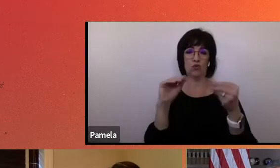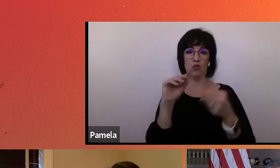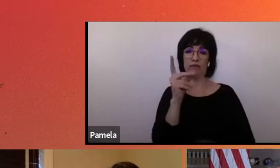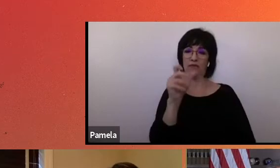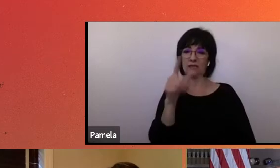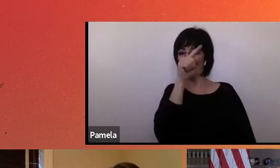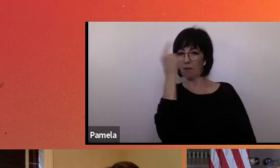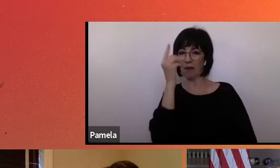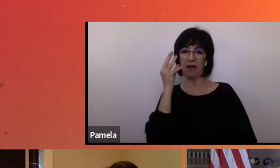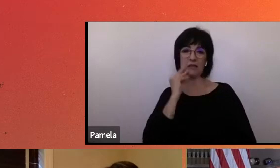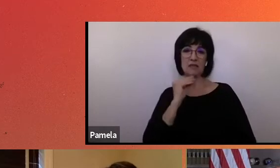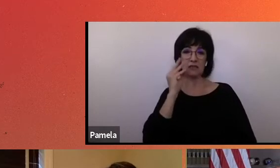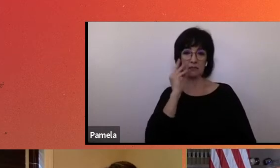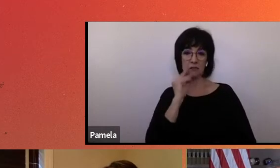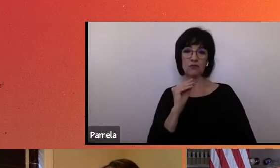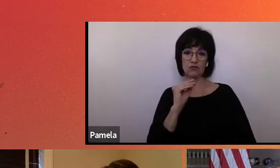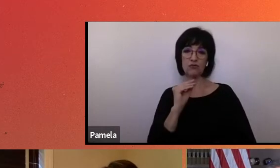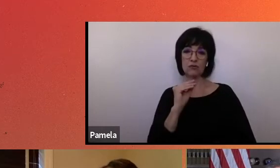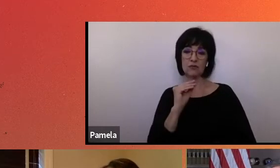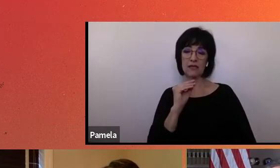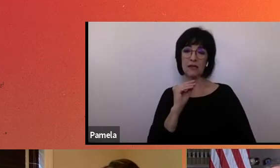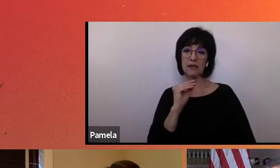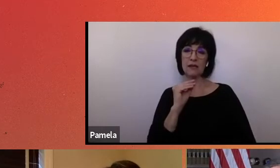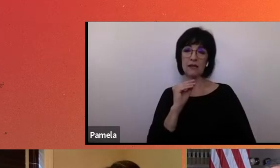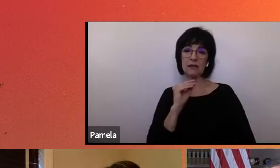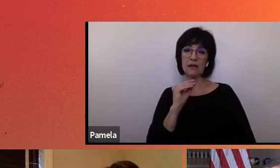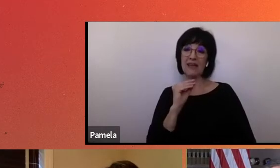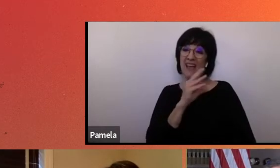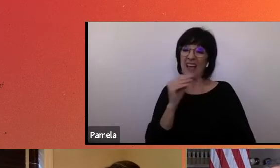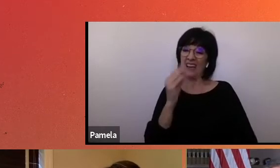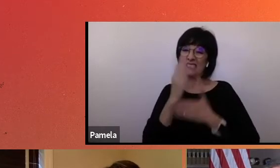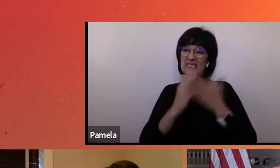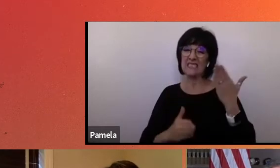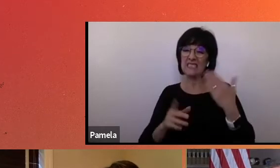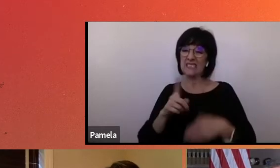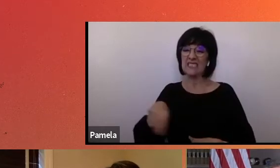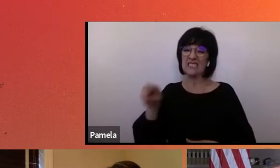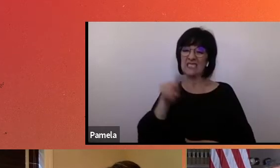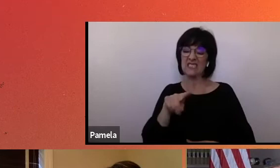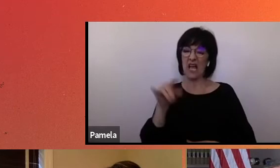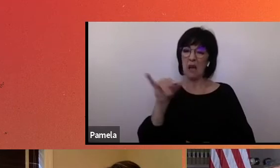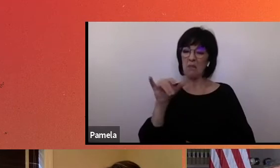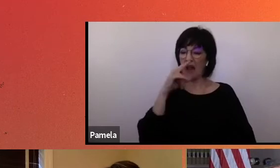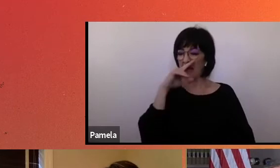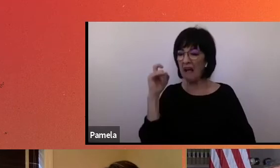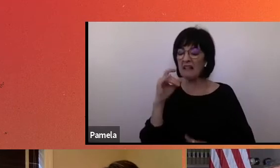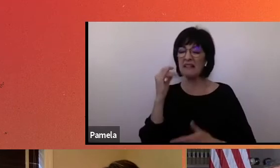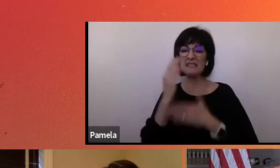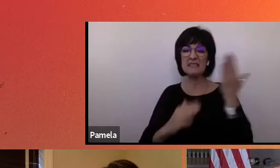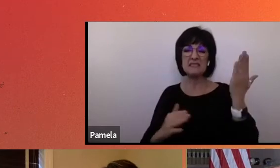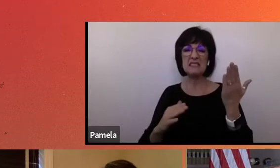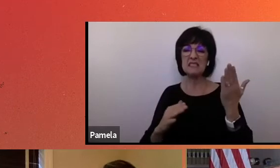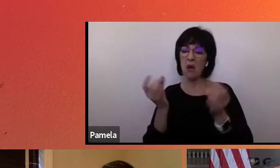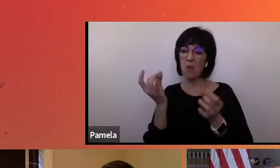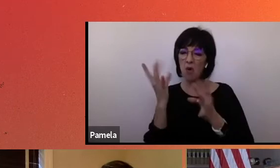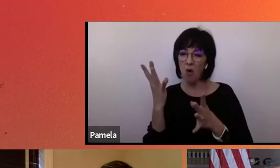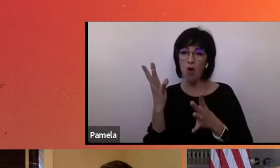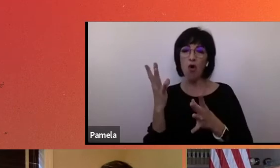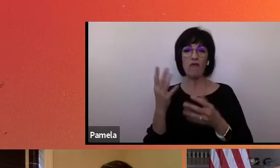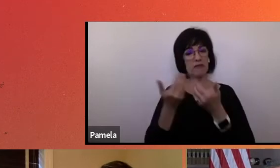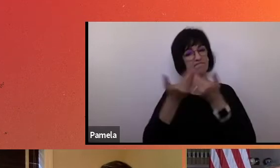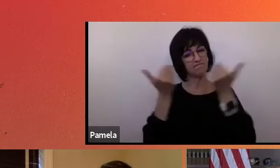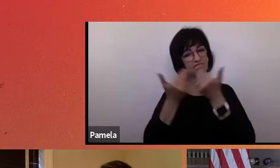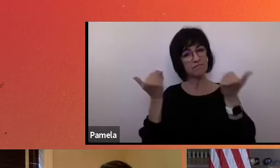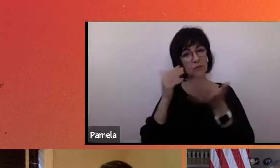the things that do not necessarily reflect well on Delaware, such as school segregation, such as the